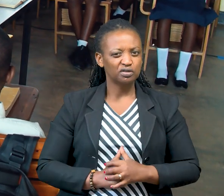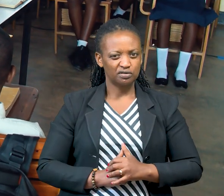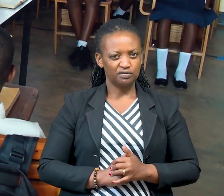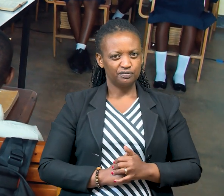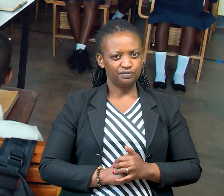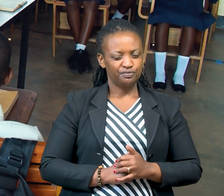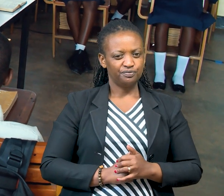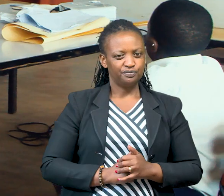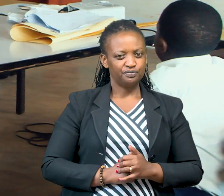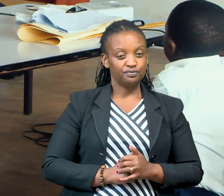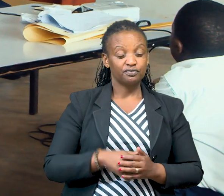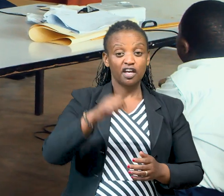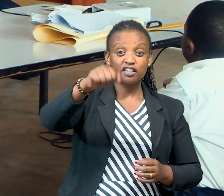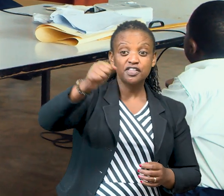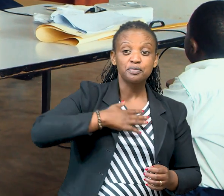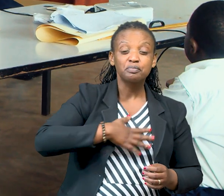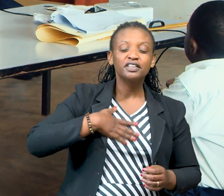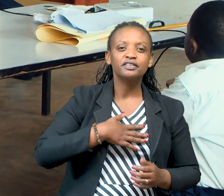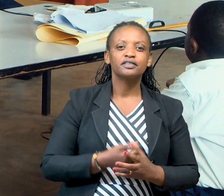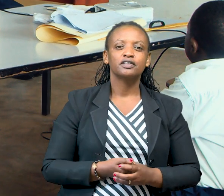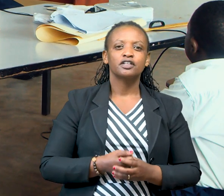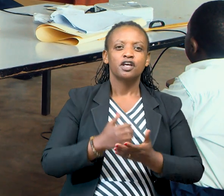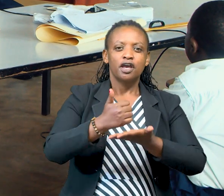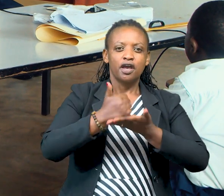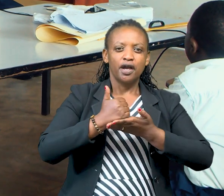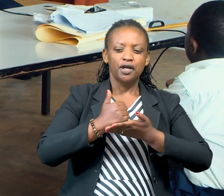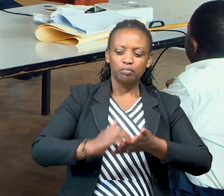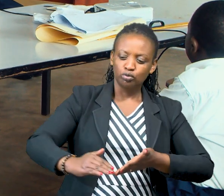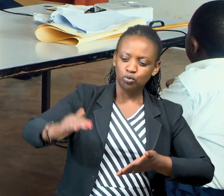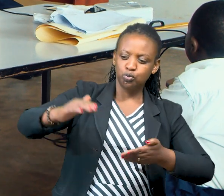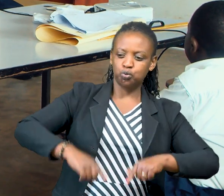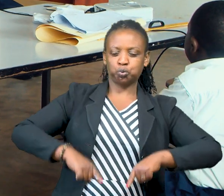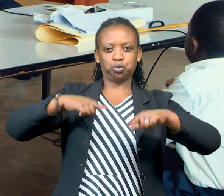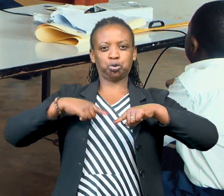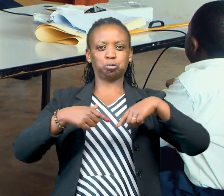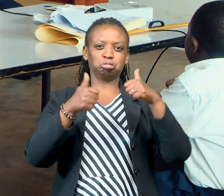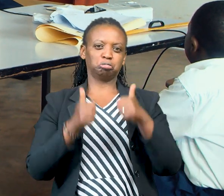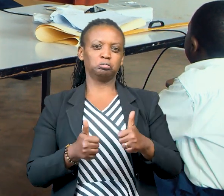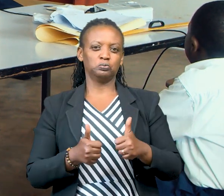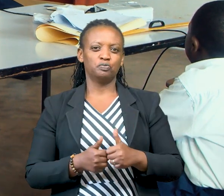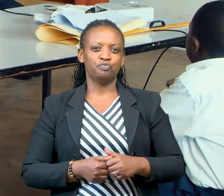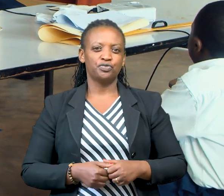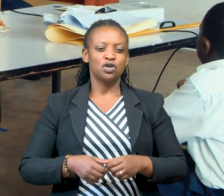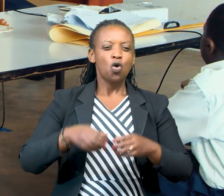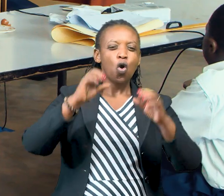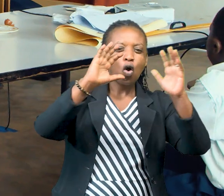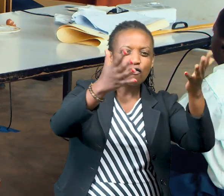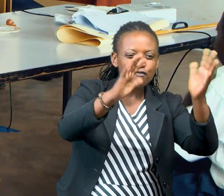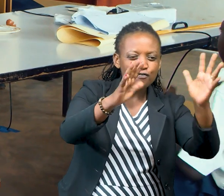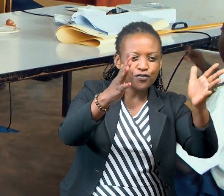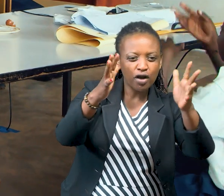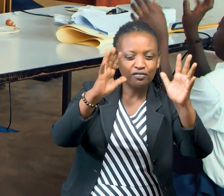do you think eggs are good? Yes, please. They help us to grow healthy. They help us to grow healthy.